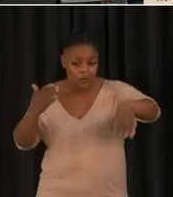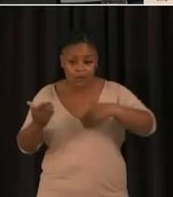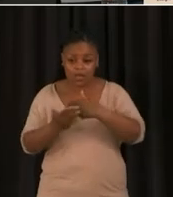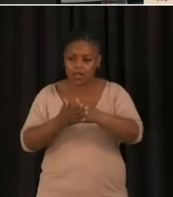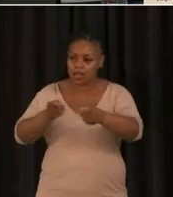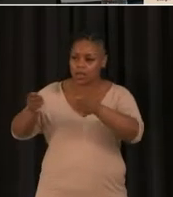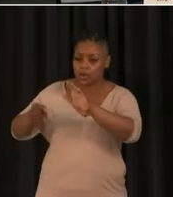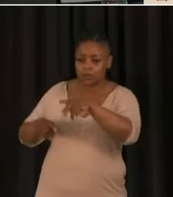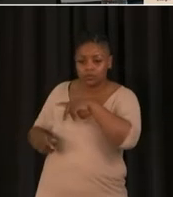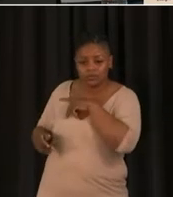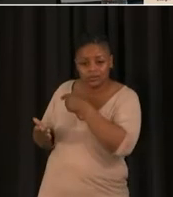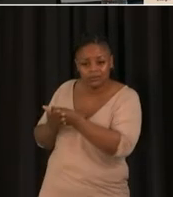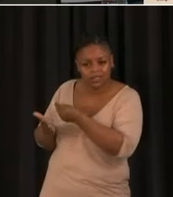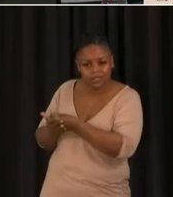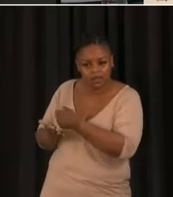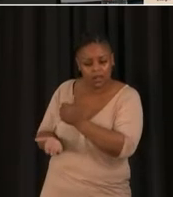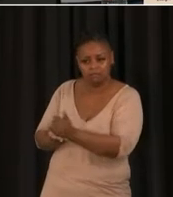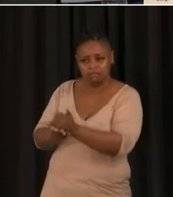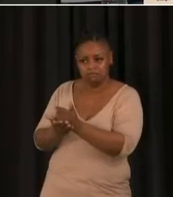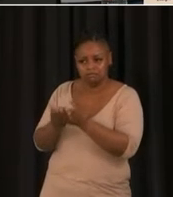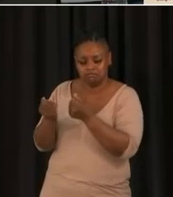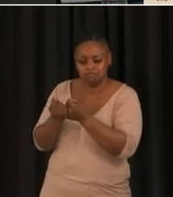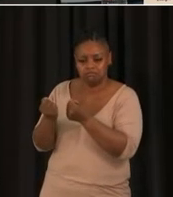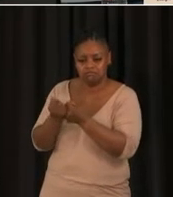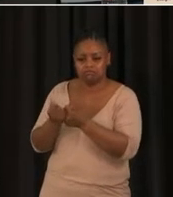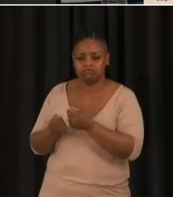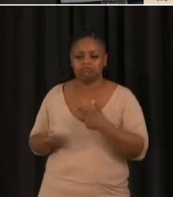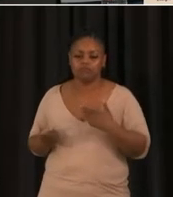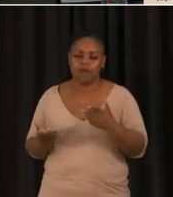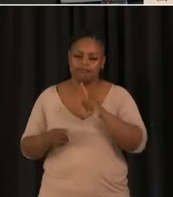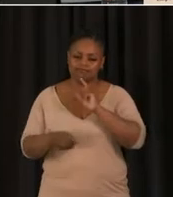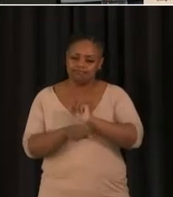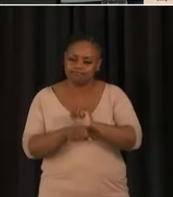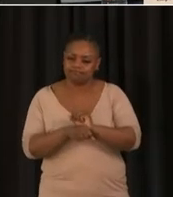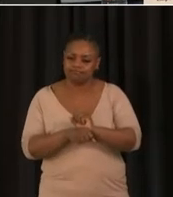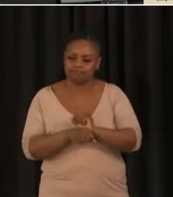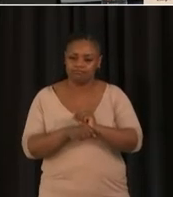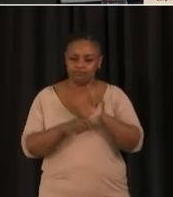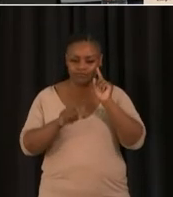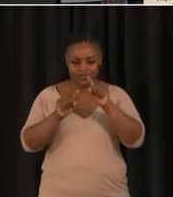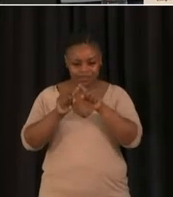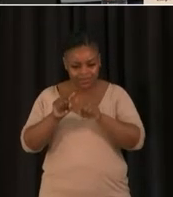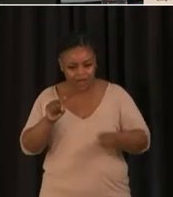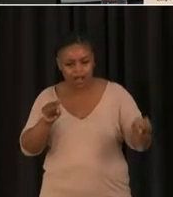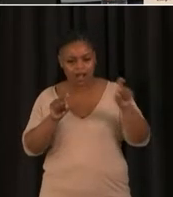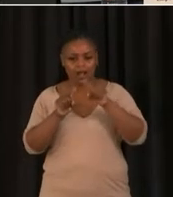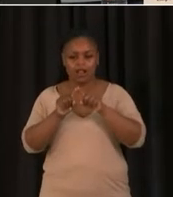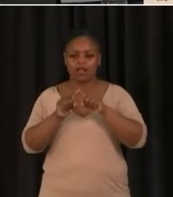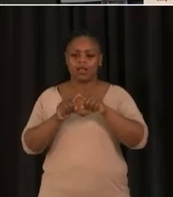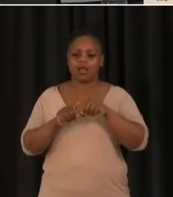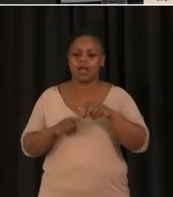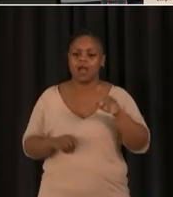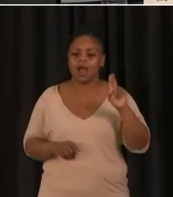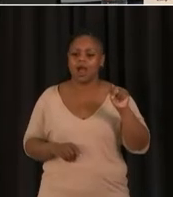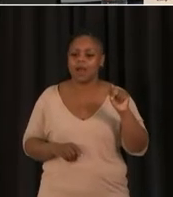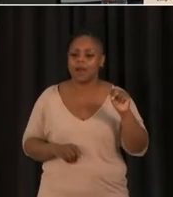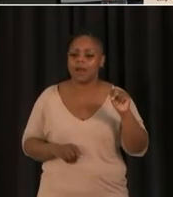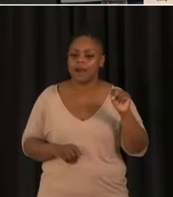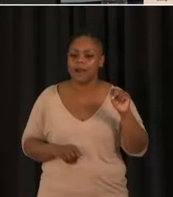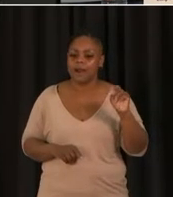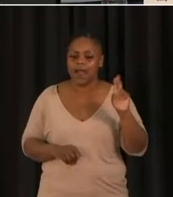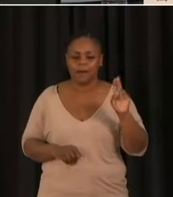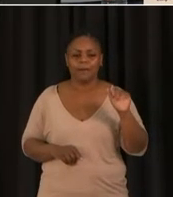in this environment is because of COVID-19, many individuals have been suffering from the loss of their jobs,